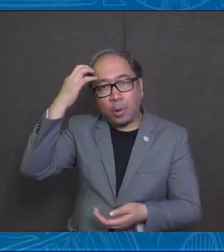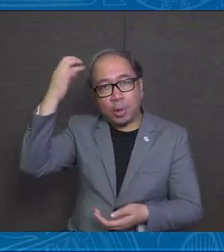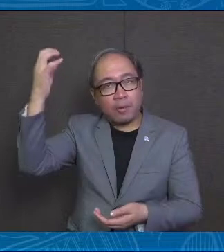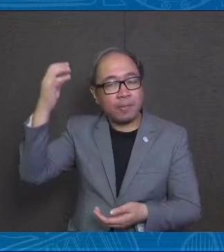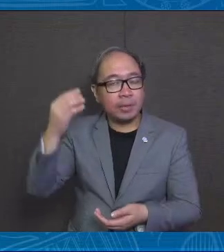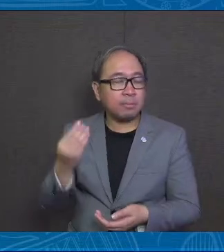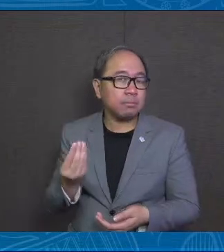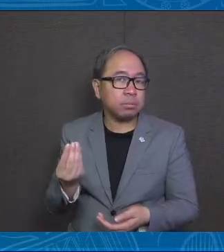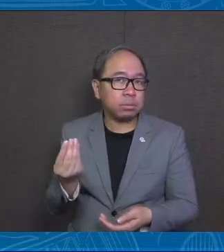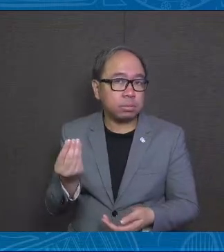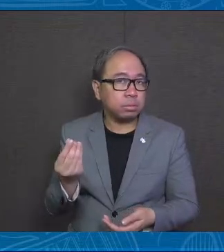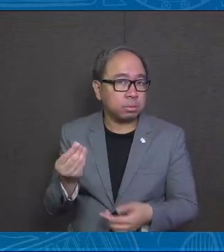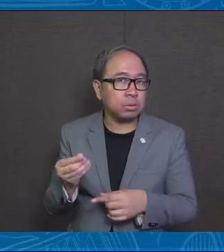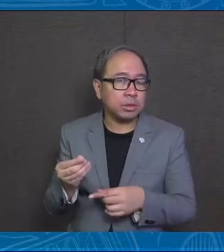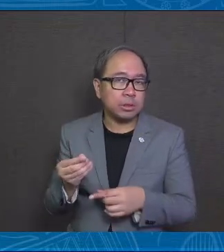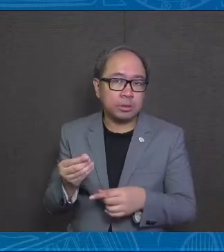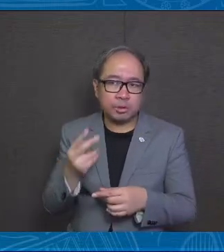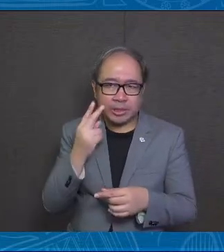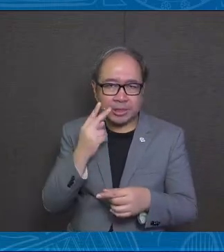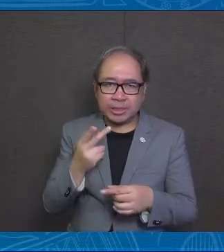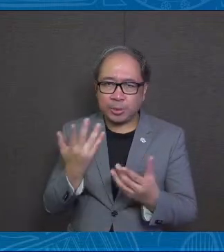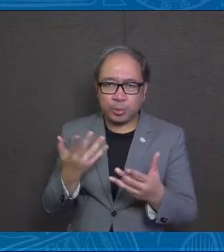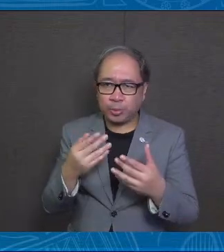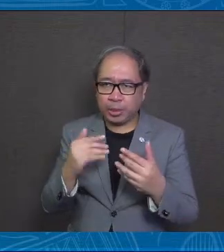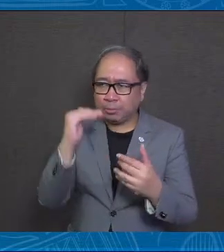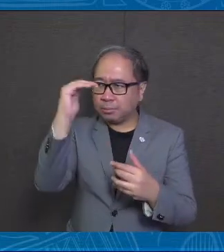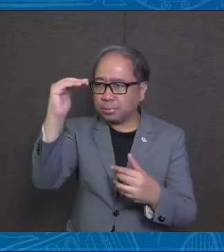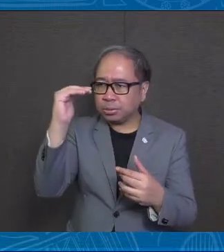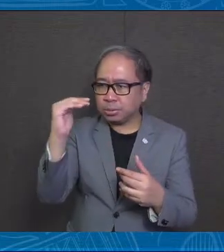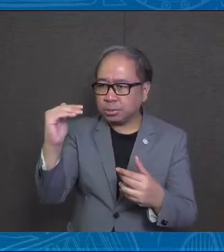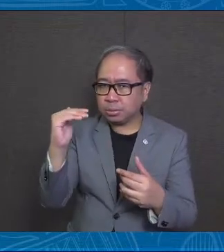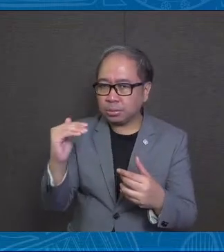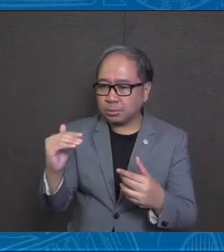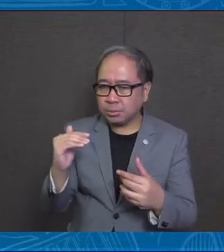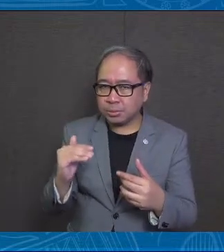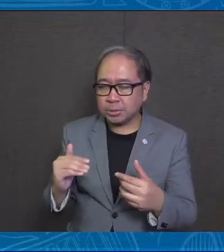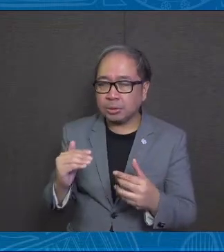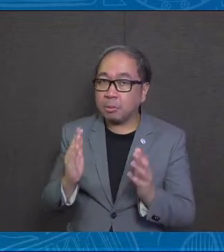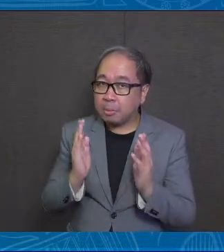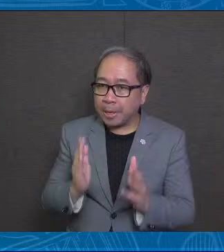very, we have to allocate well and